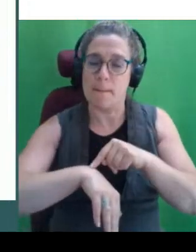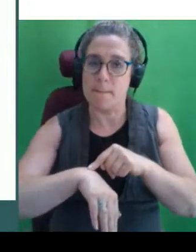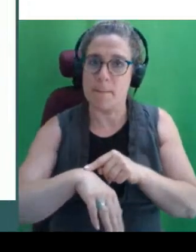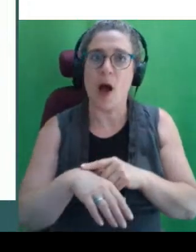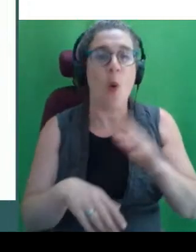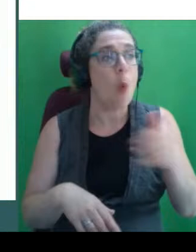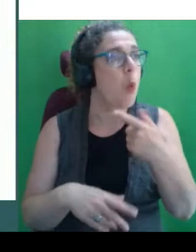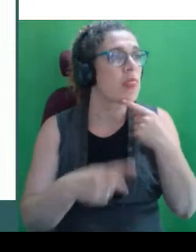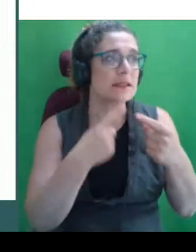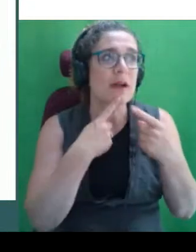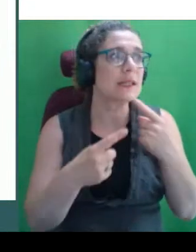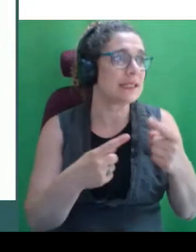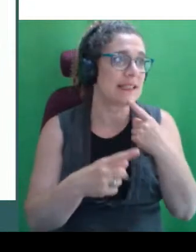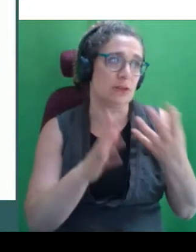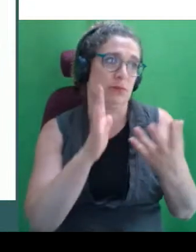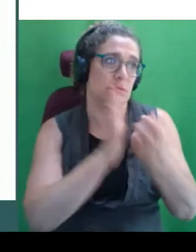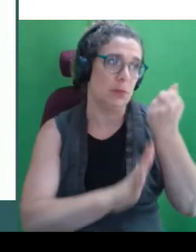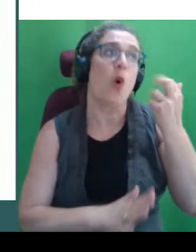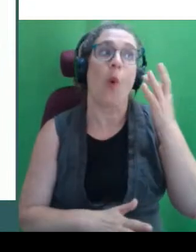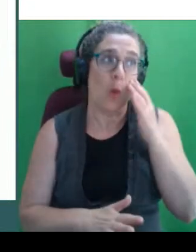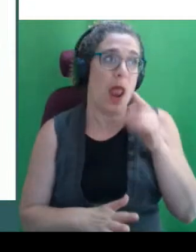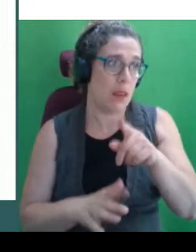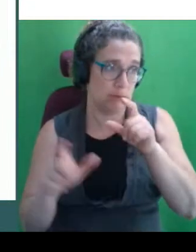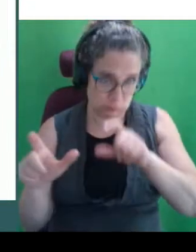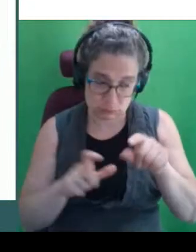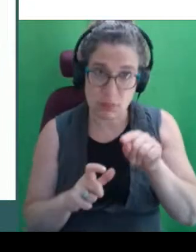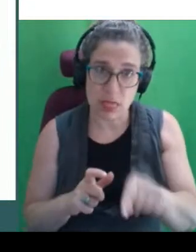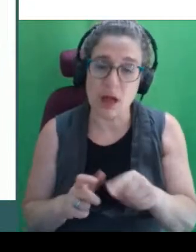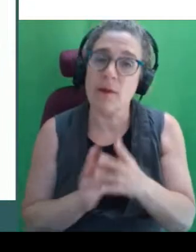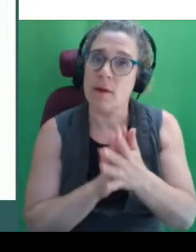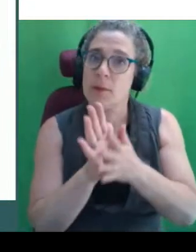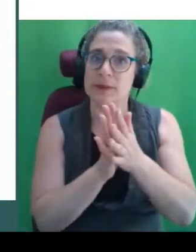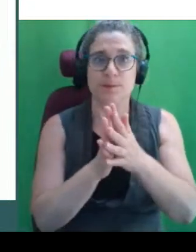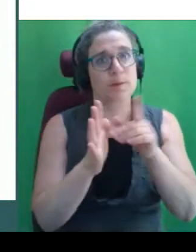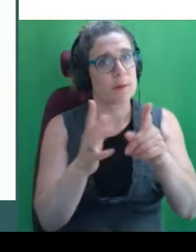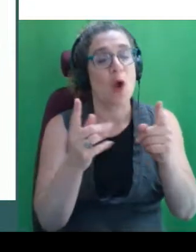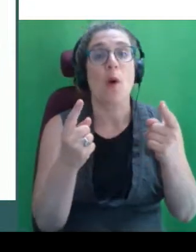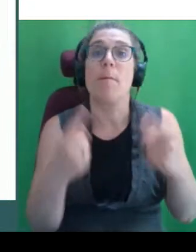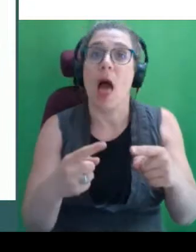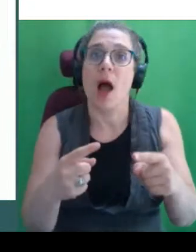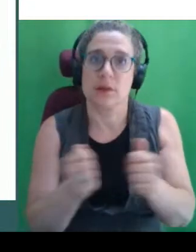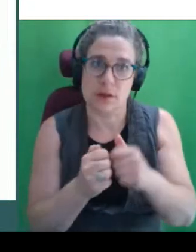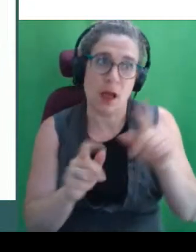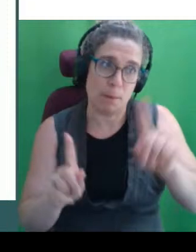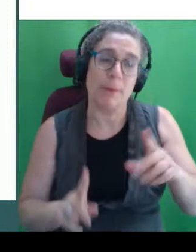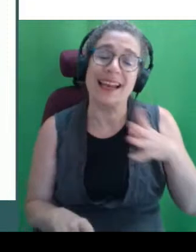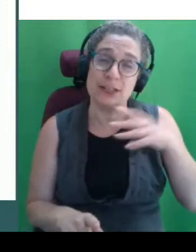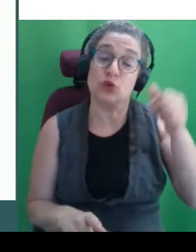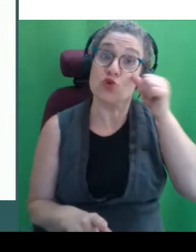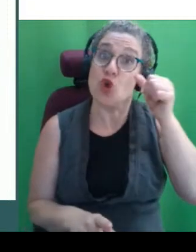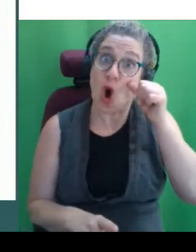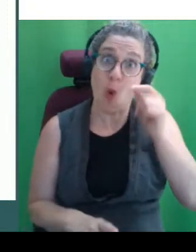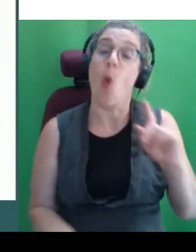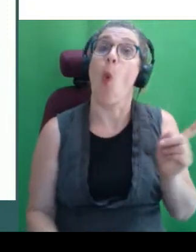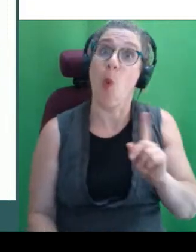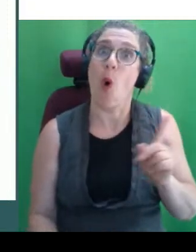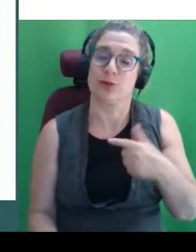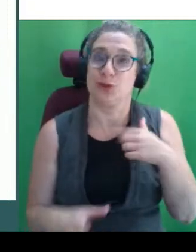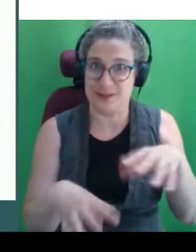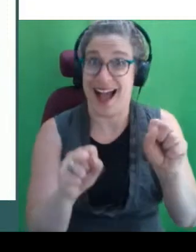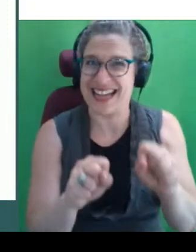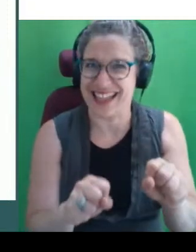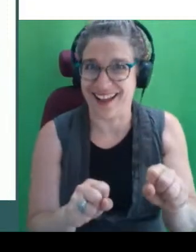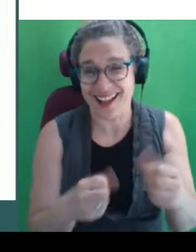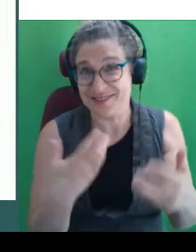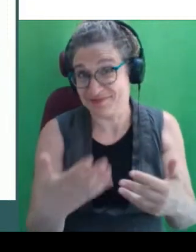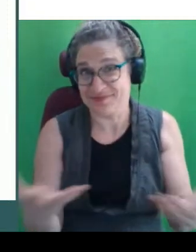outcomes. So compliance is a huge thing that people need to know what they're going into before you embark on immunotherapy.